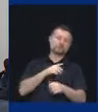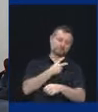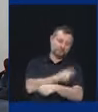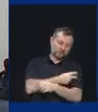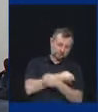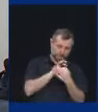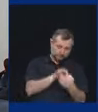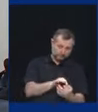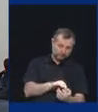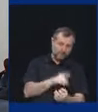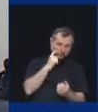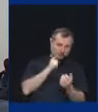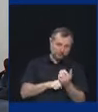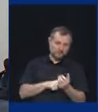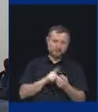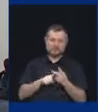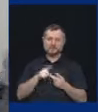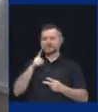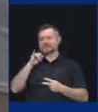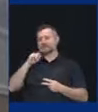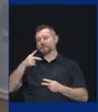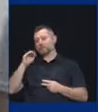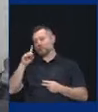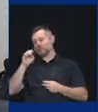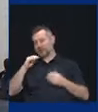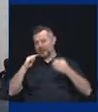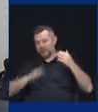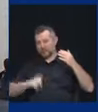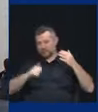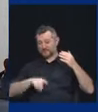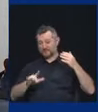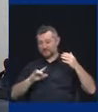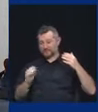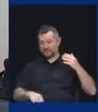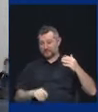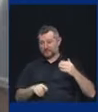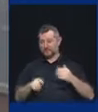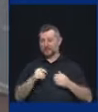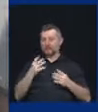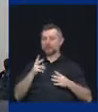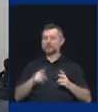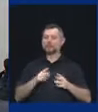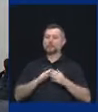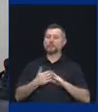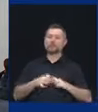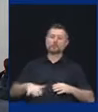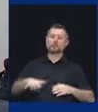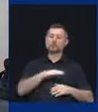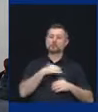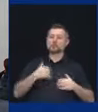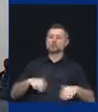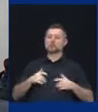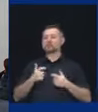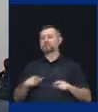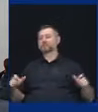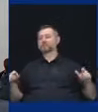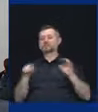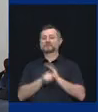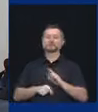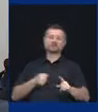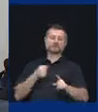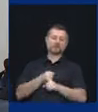that your zip code list on the lowest 25%, a lot of those communities have been the hardest hit by COVID. So